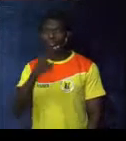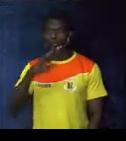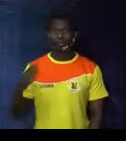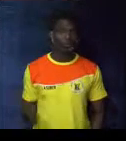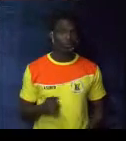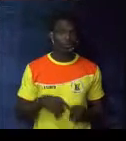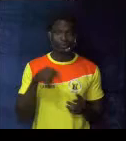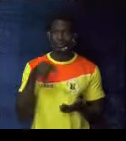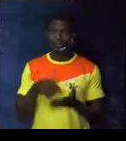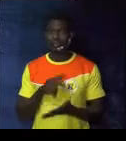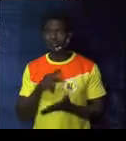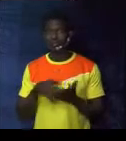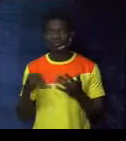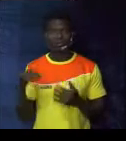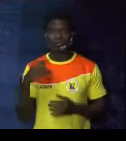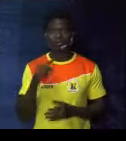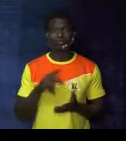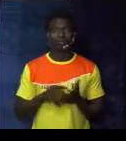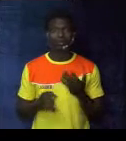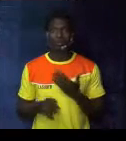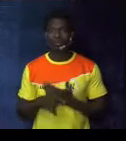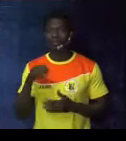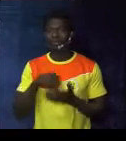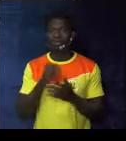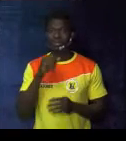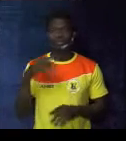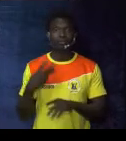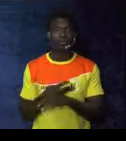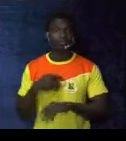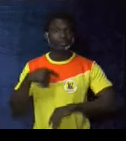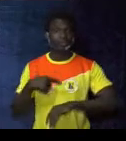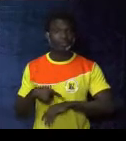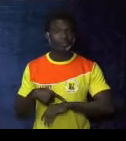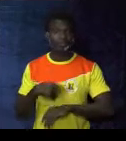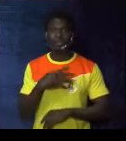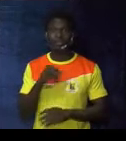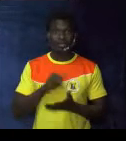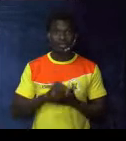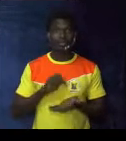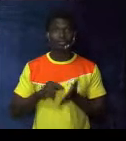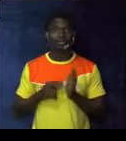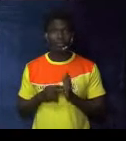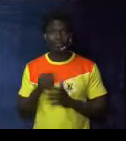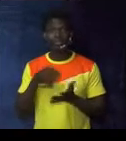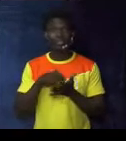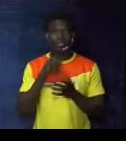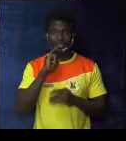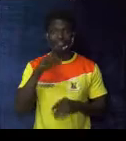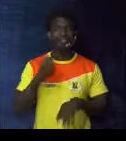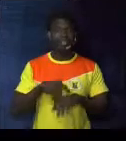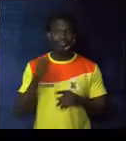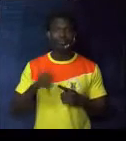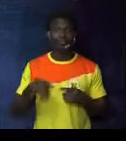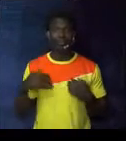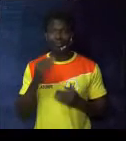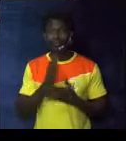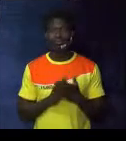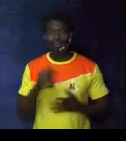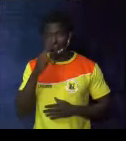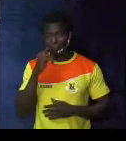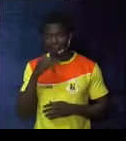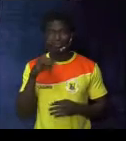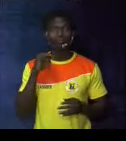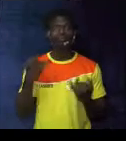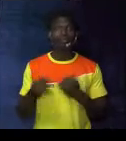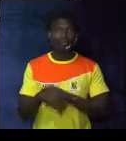Hello children, you're welcome to this segment of the program. It is mathematics time, and that means it is time to have